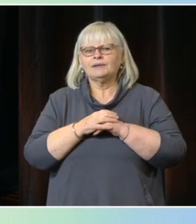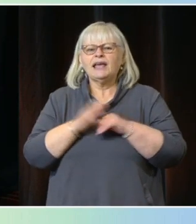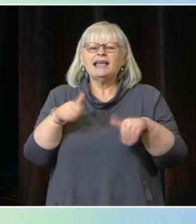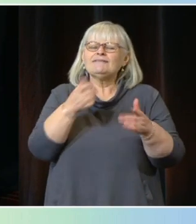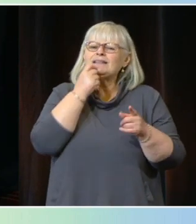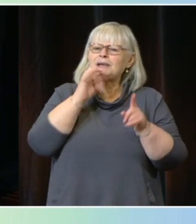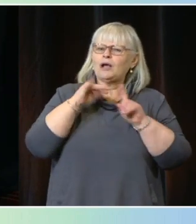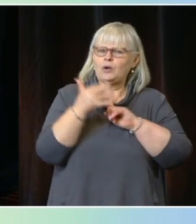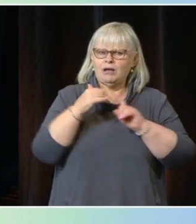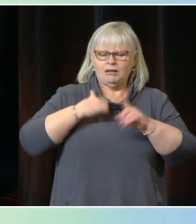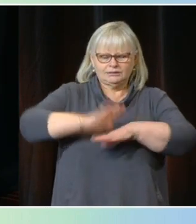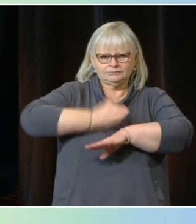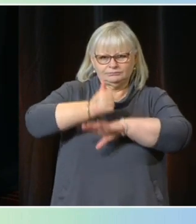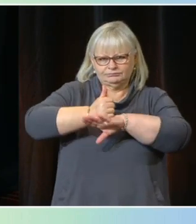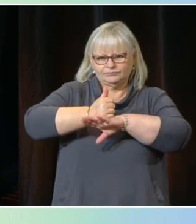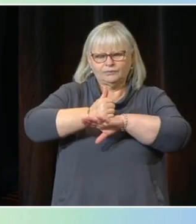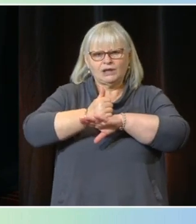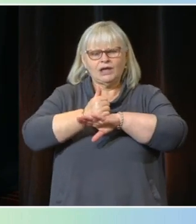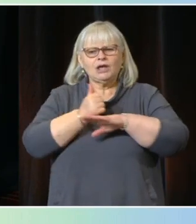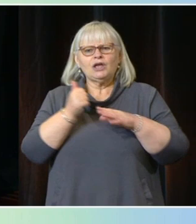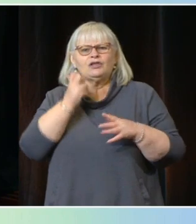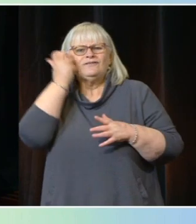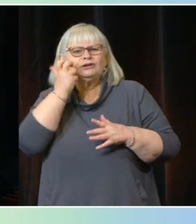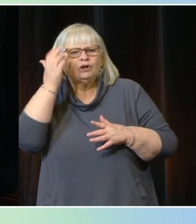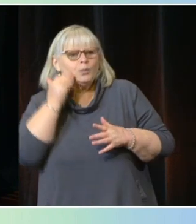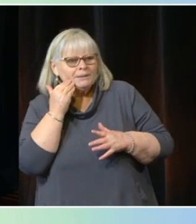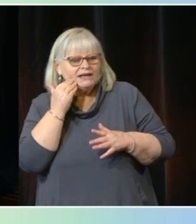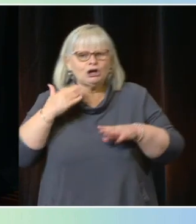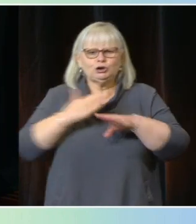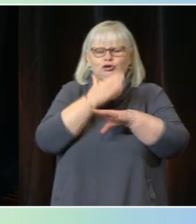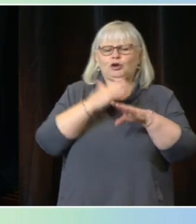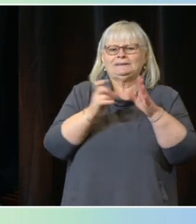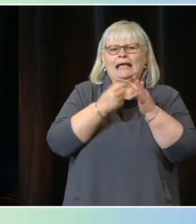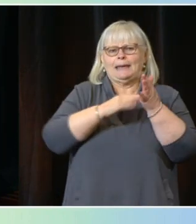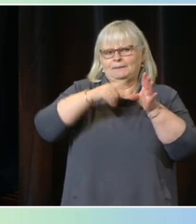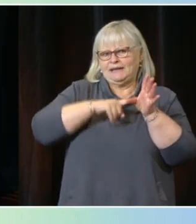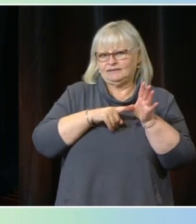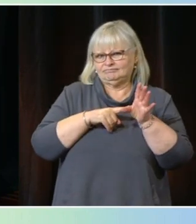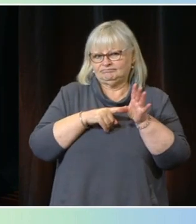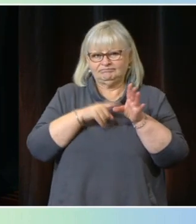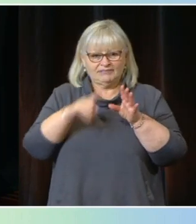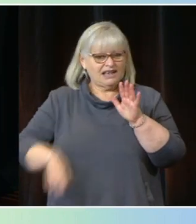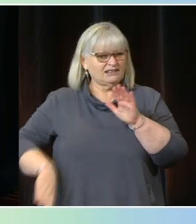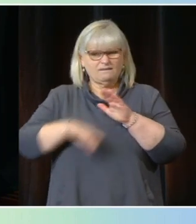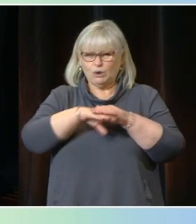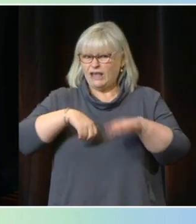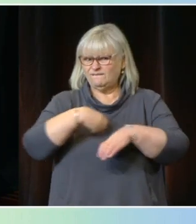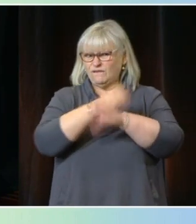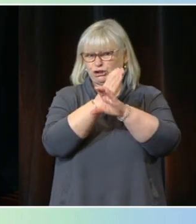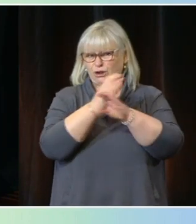I'm the founder of the I'm also the founder of the future women jobs Academy it is a fully virtual program